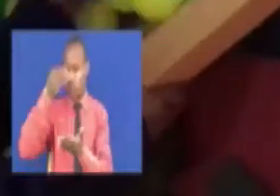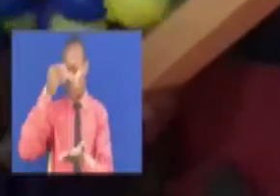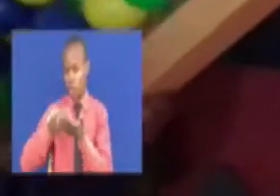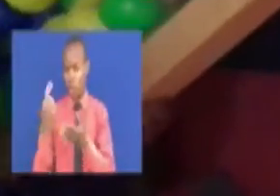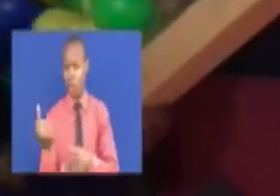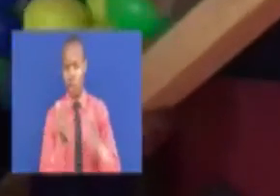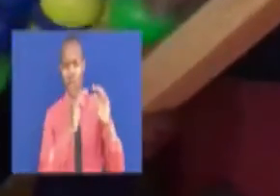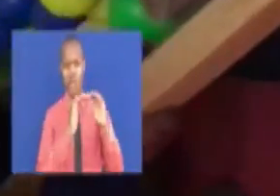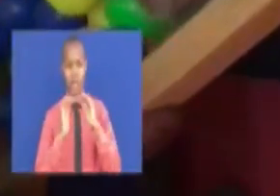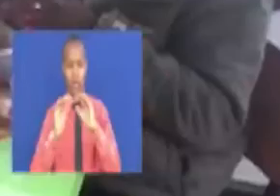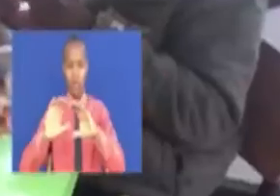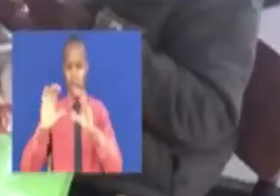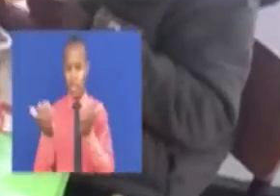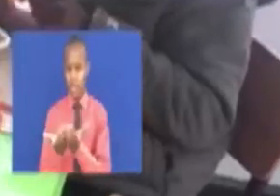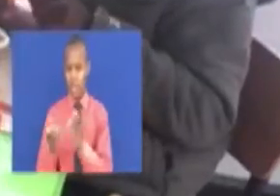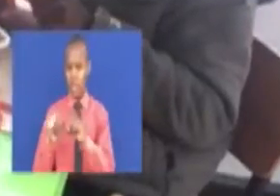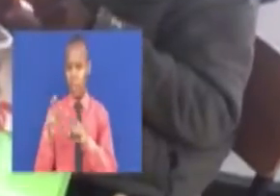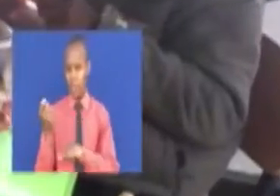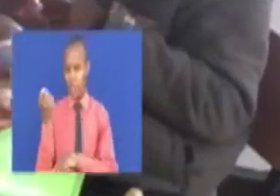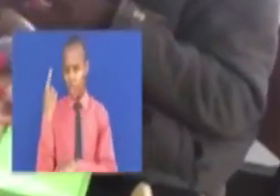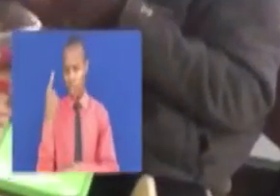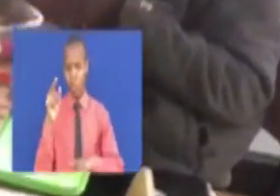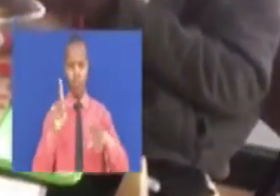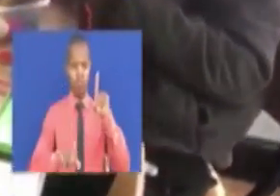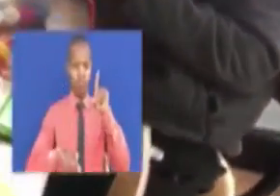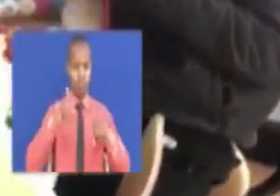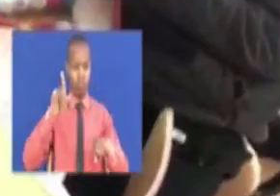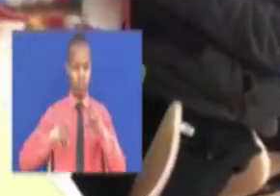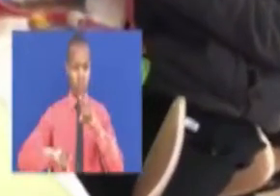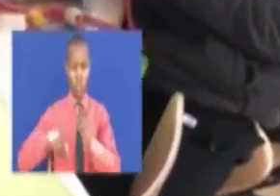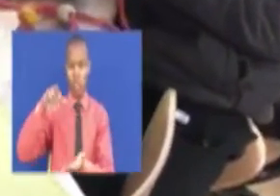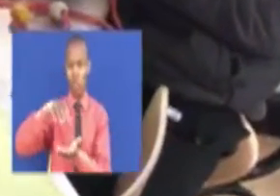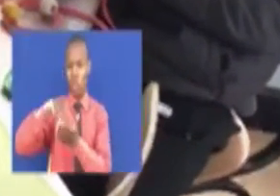level of grasp and understanding is what varies, with the condition